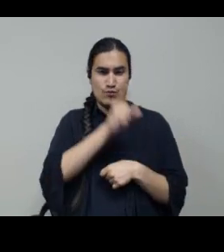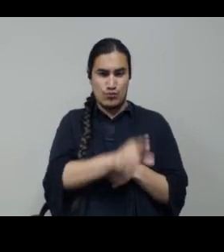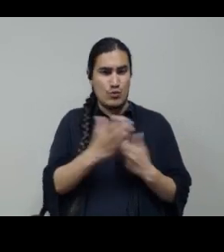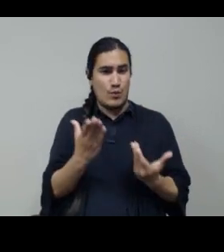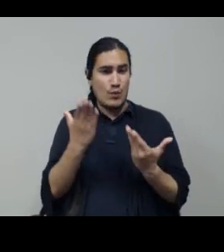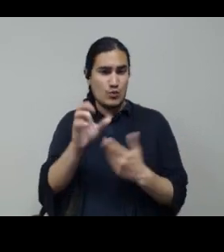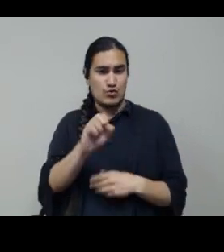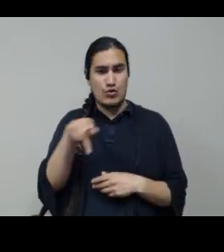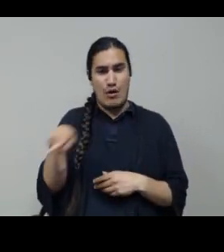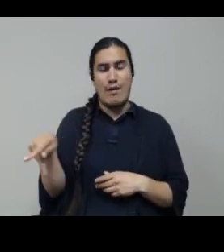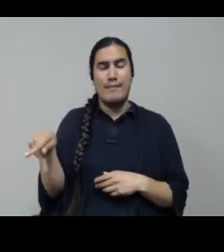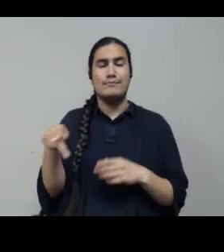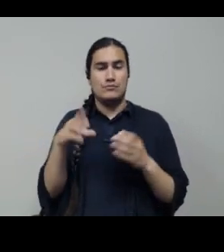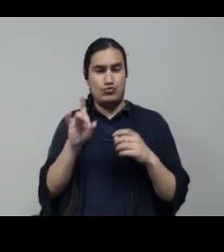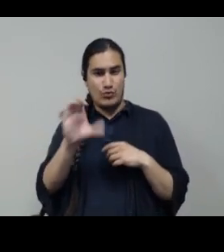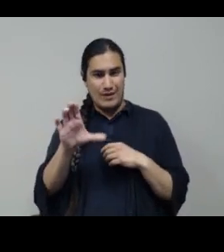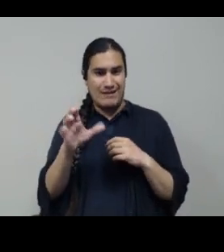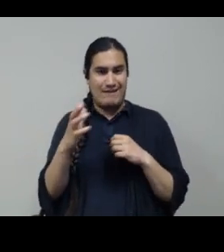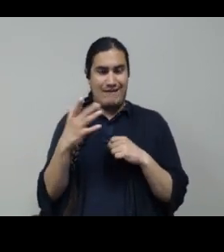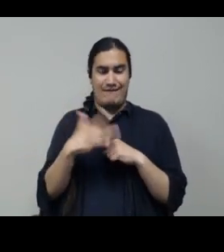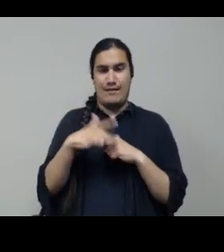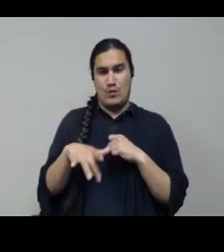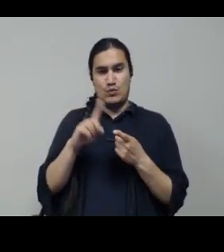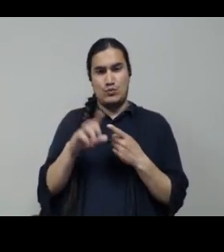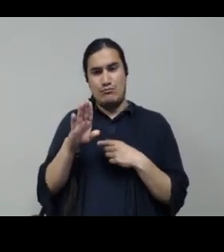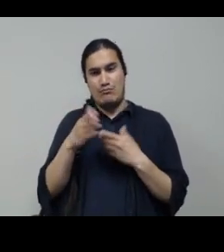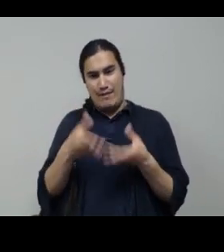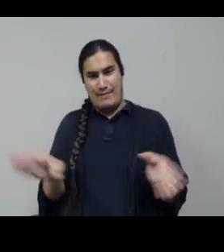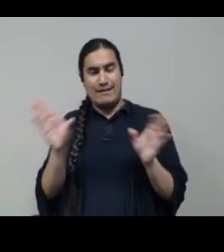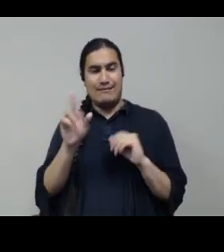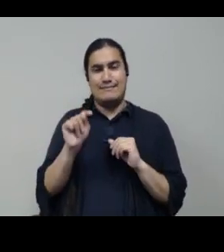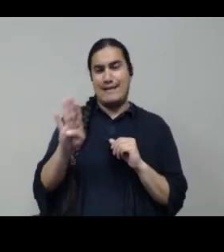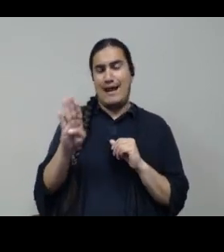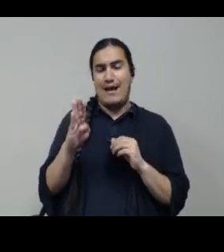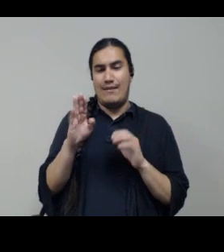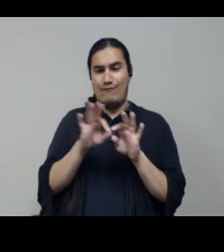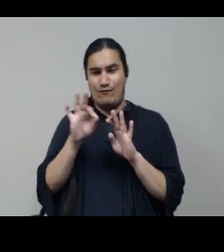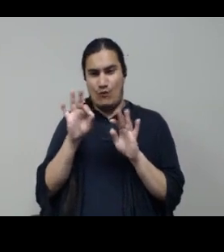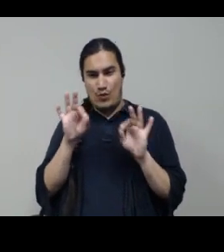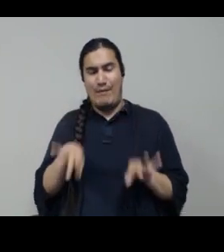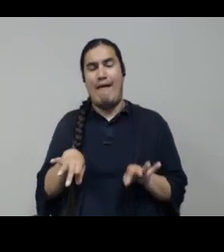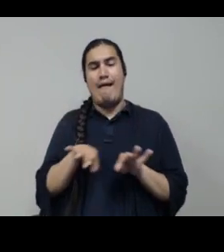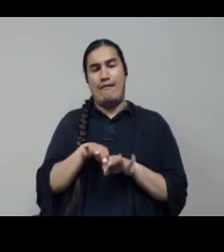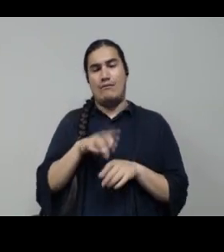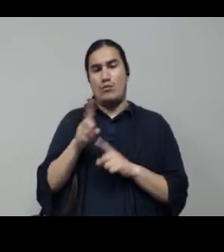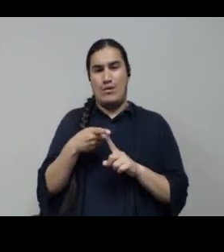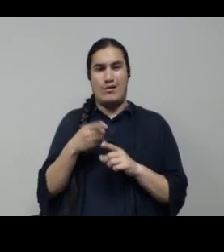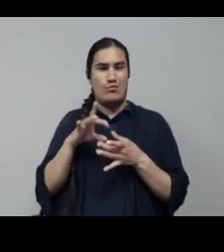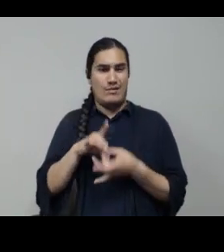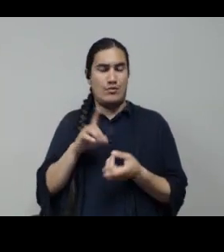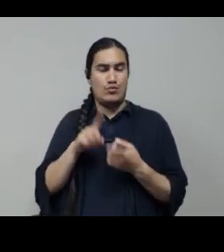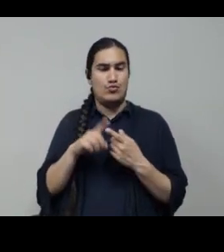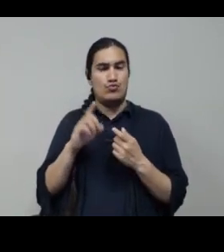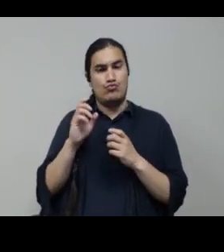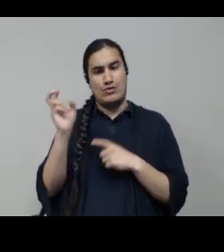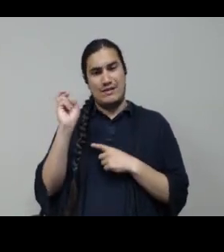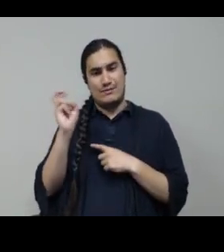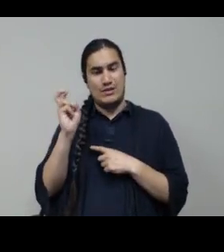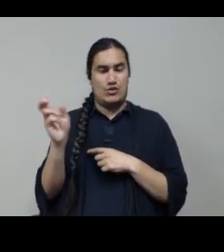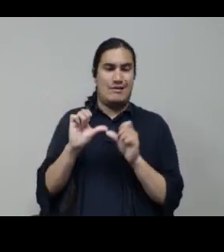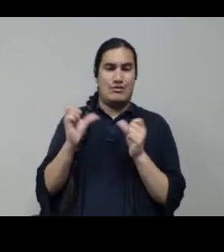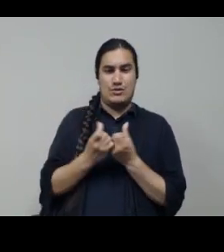document available to the public in a tabular format when it's distributed to regional transportation agencies for initial review,